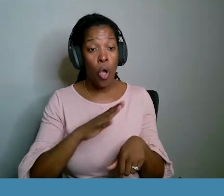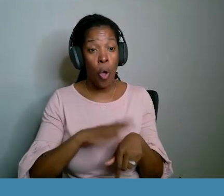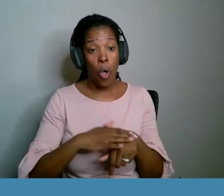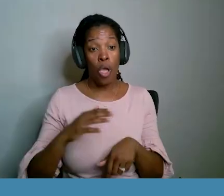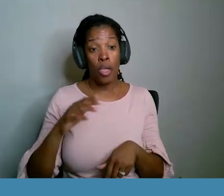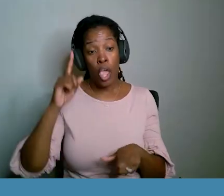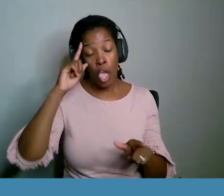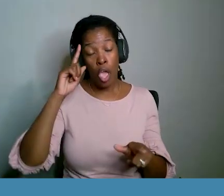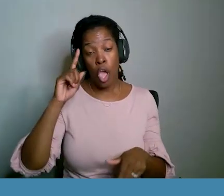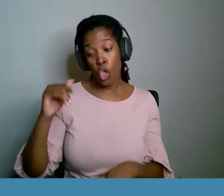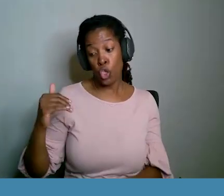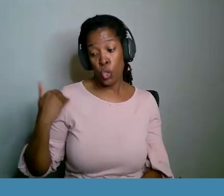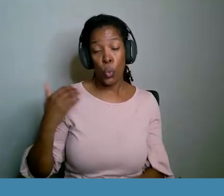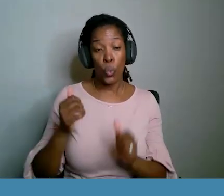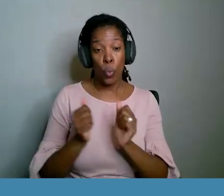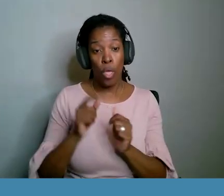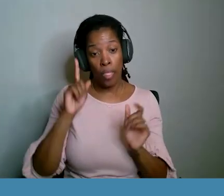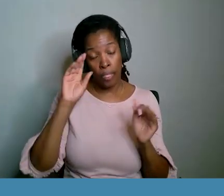history?